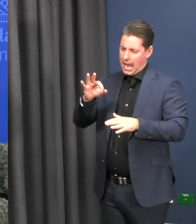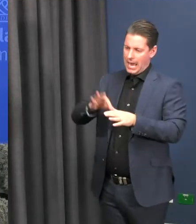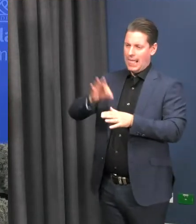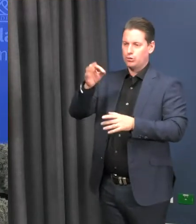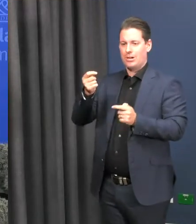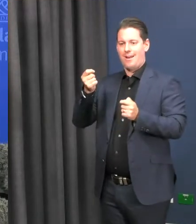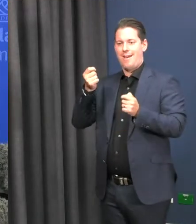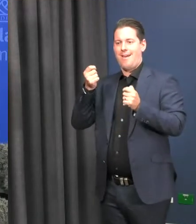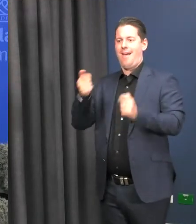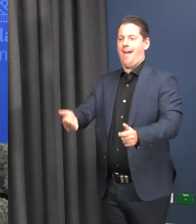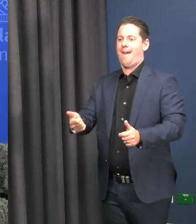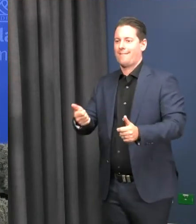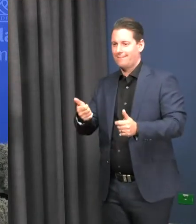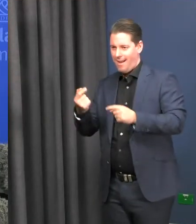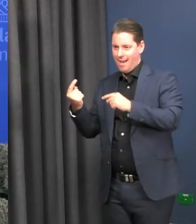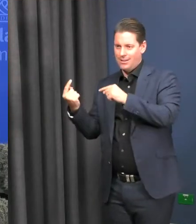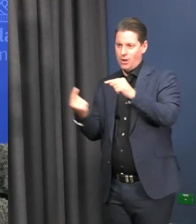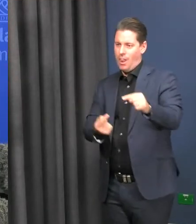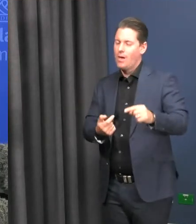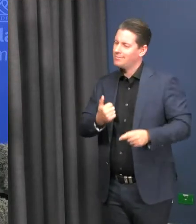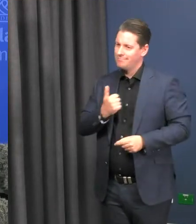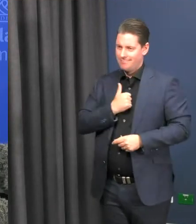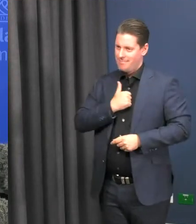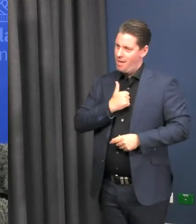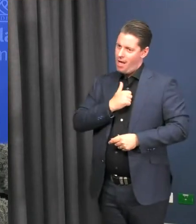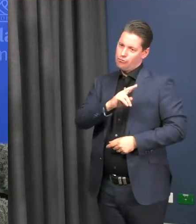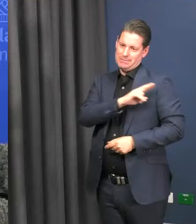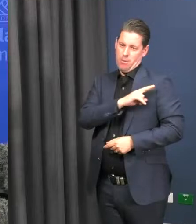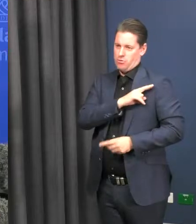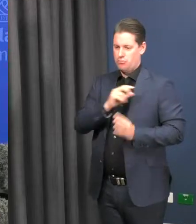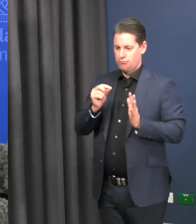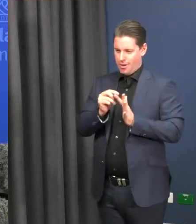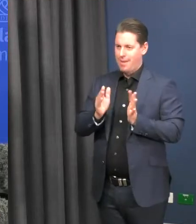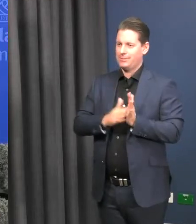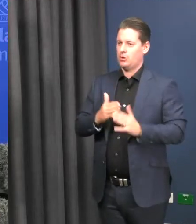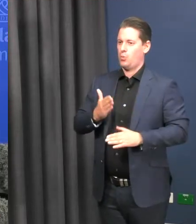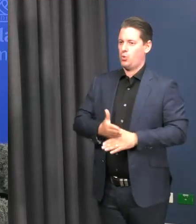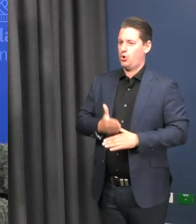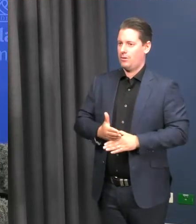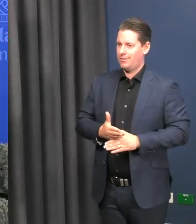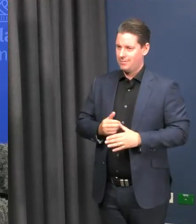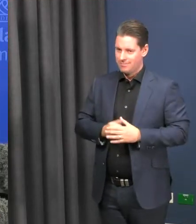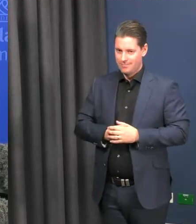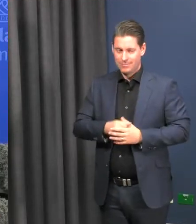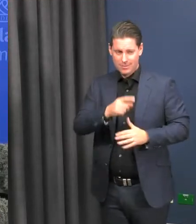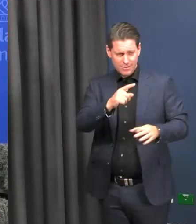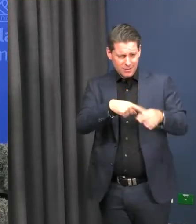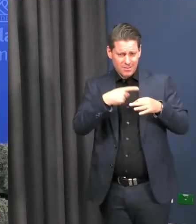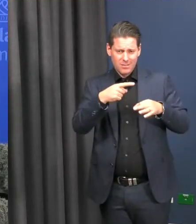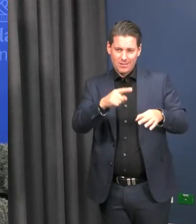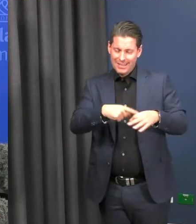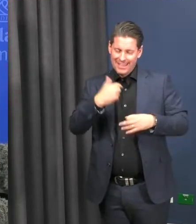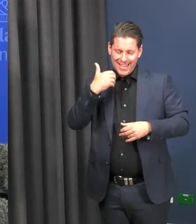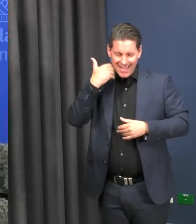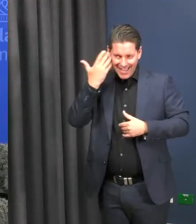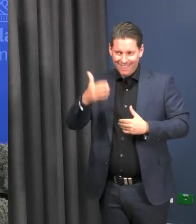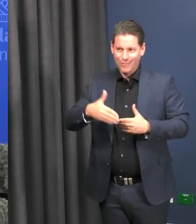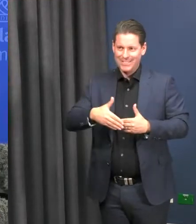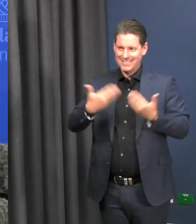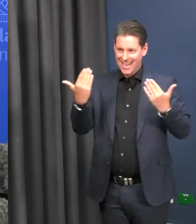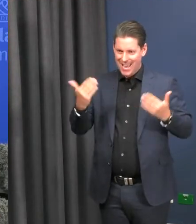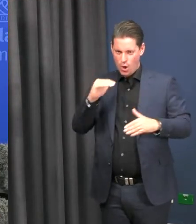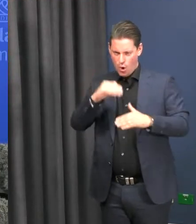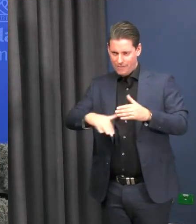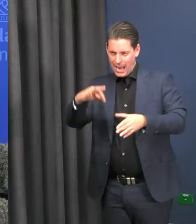next 7 days? My focus is on governing. That's what I'm here. I'm continuing to govern. I know I get asked every day for the last